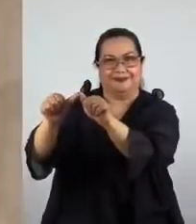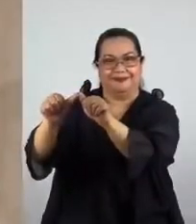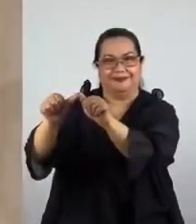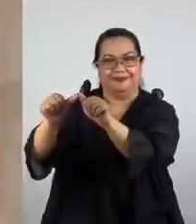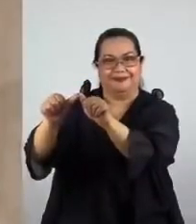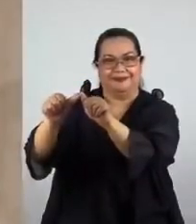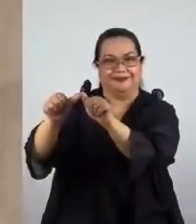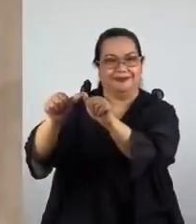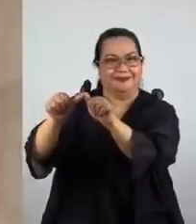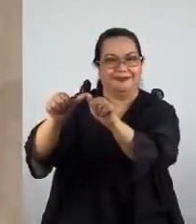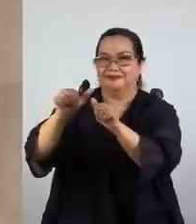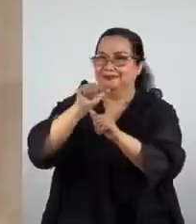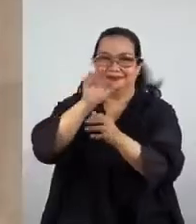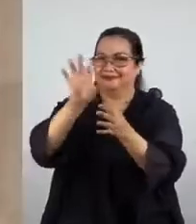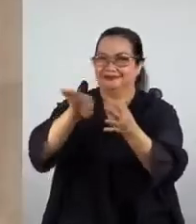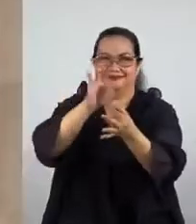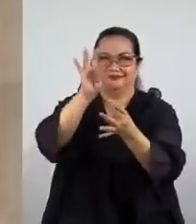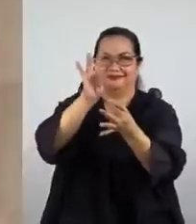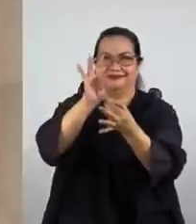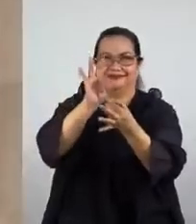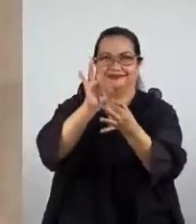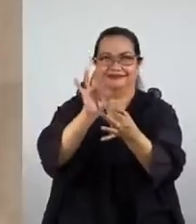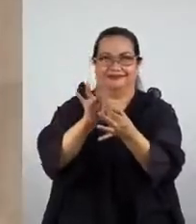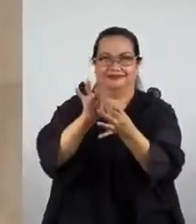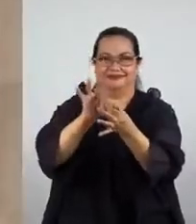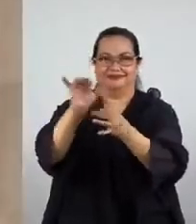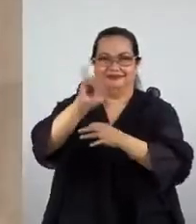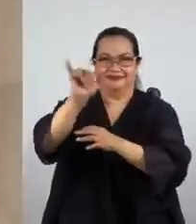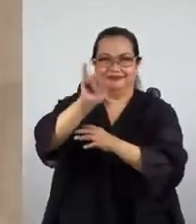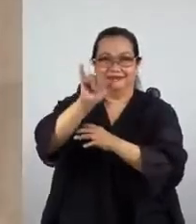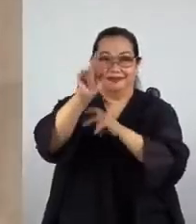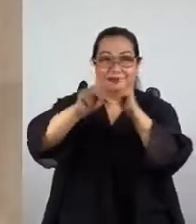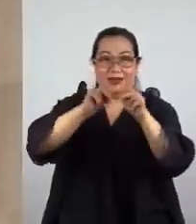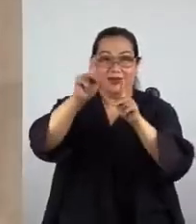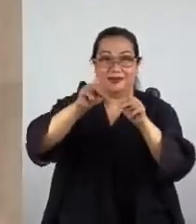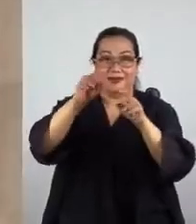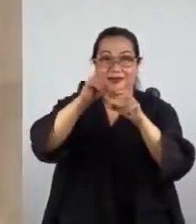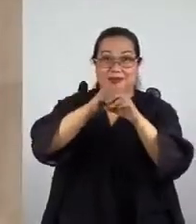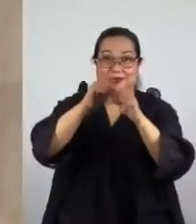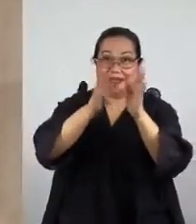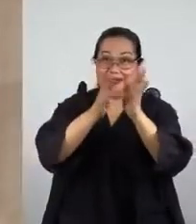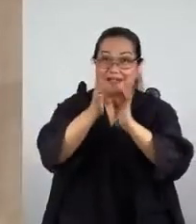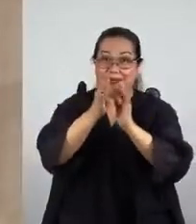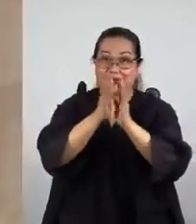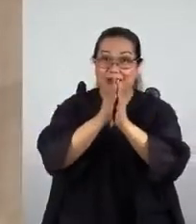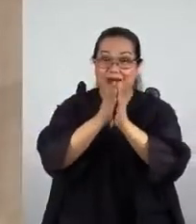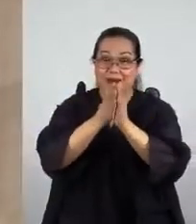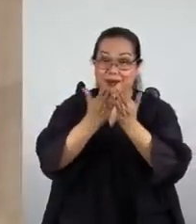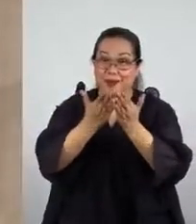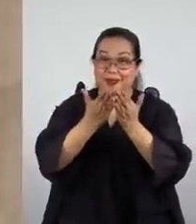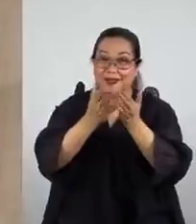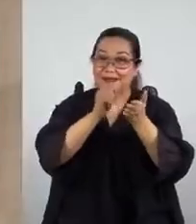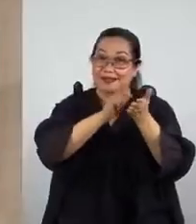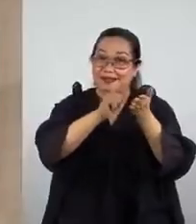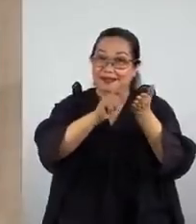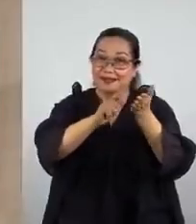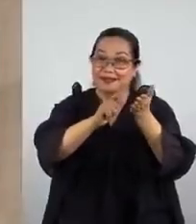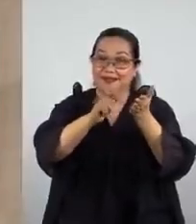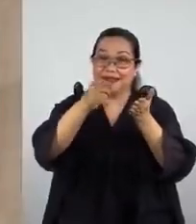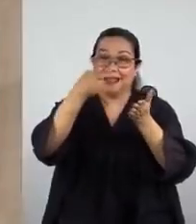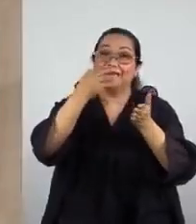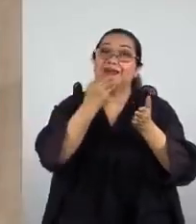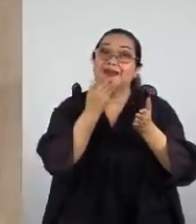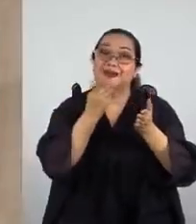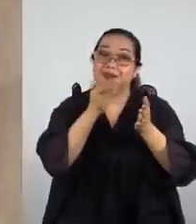The imperfect people in faith's hall of fame endured. They are the people who were named by the writers in Hebrews